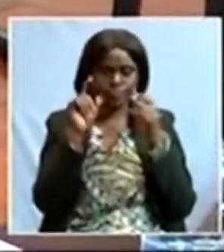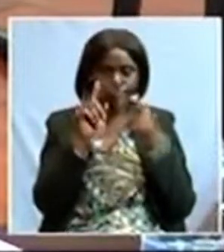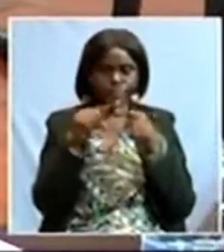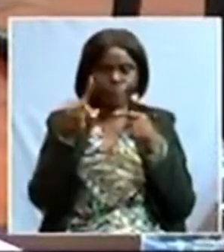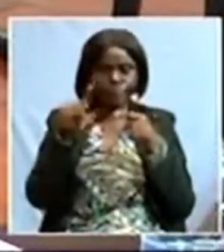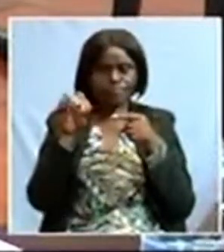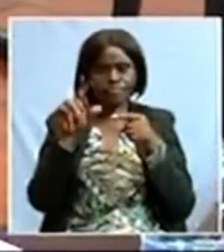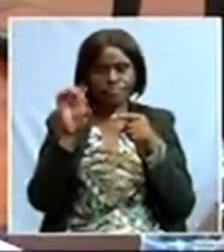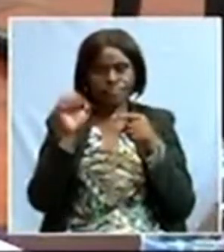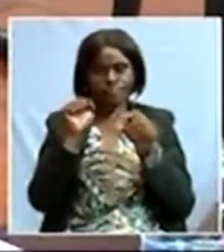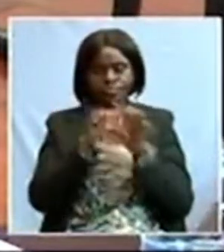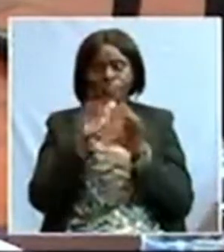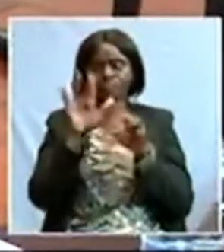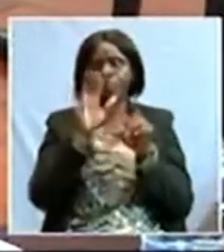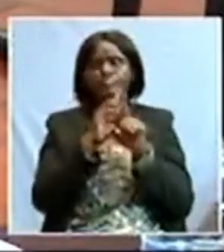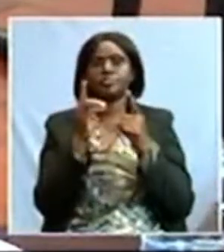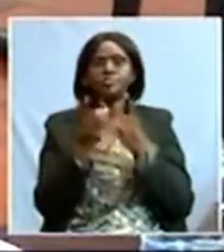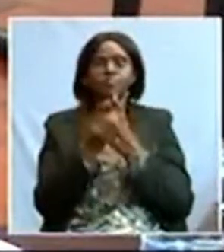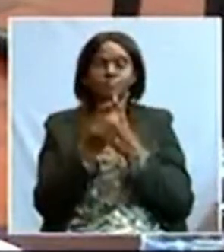polls in the district.